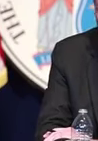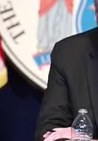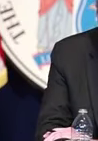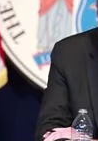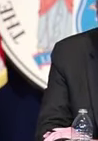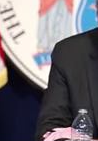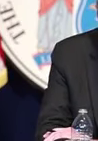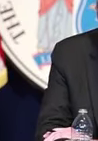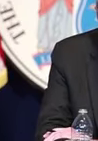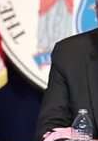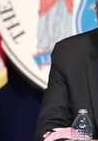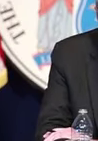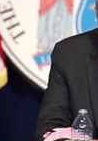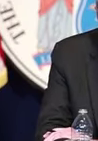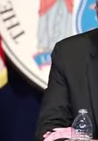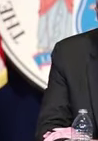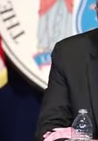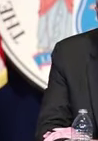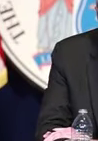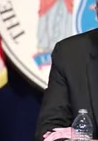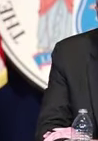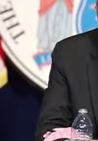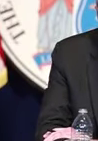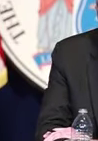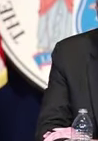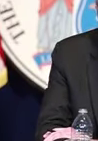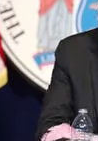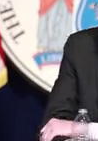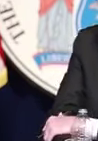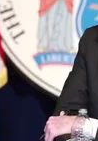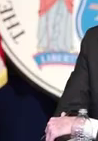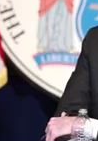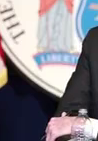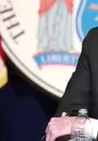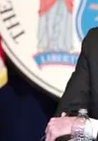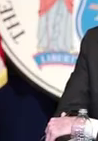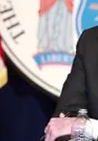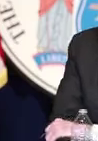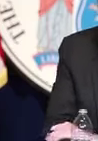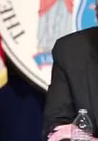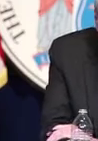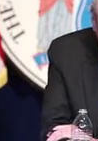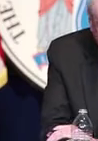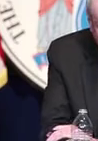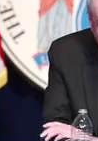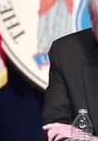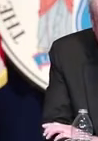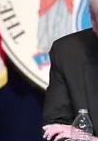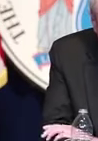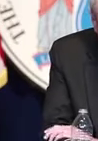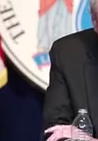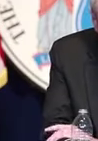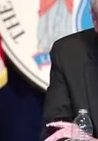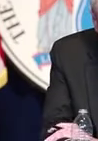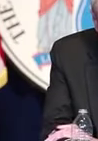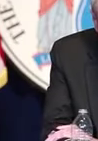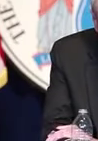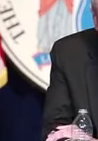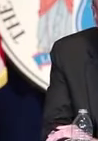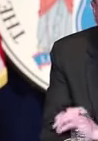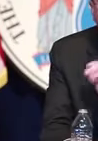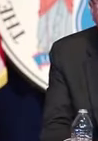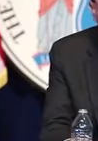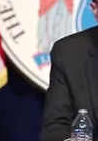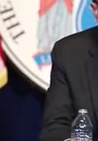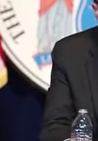Hospital Association. There may be overnight changes or late reports, as Judy, I'm sure, will agree with, that are not yet reflective in that data.